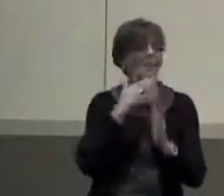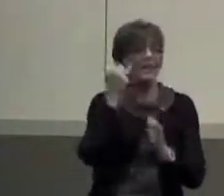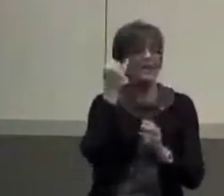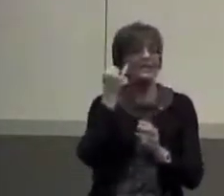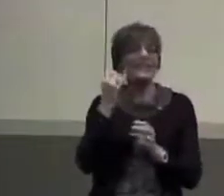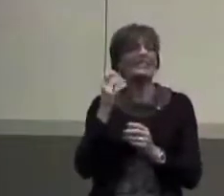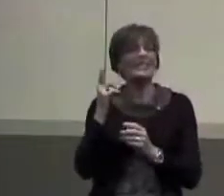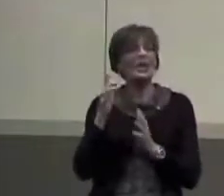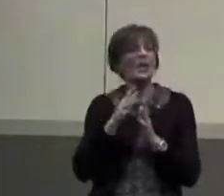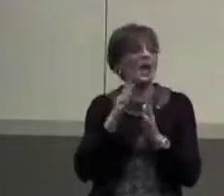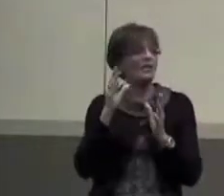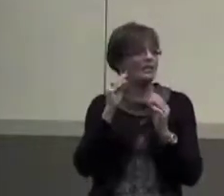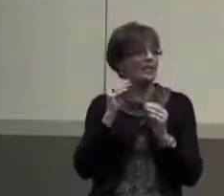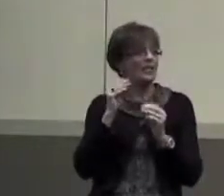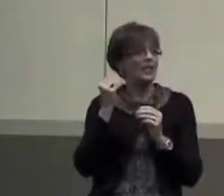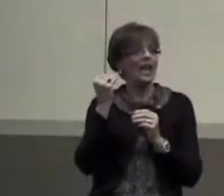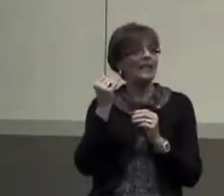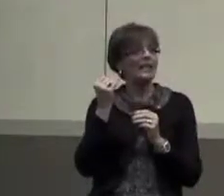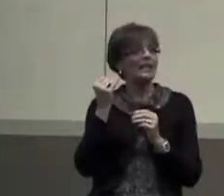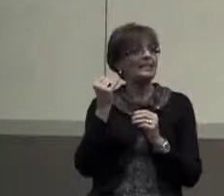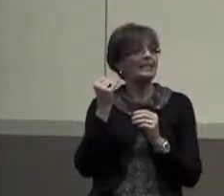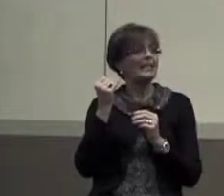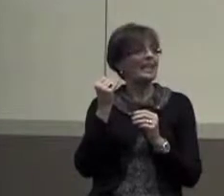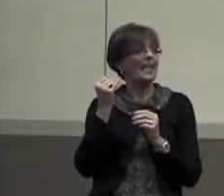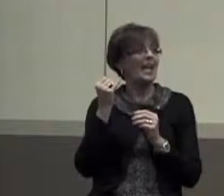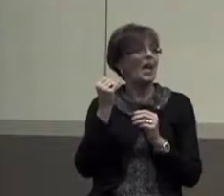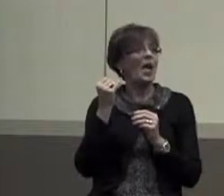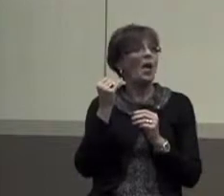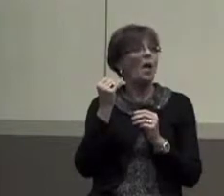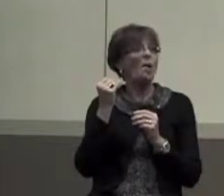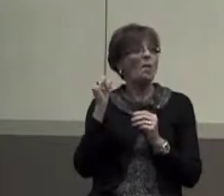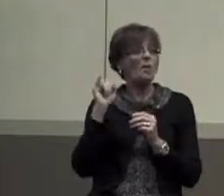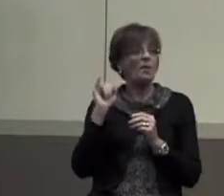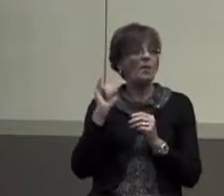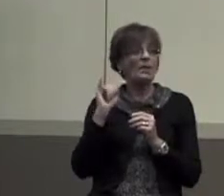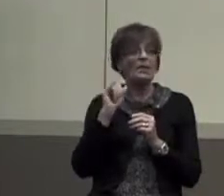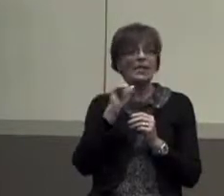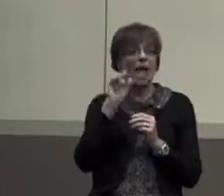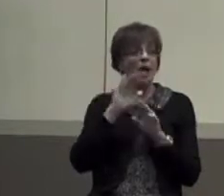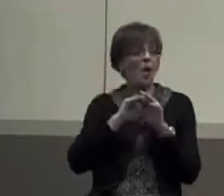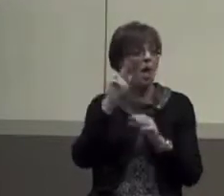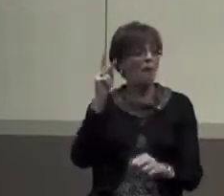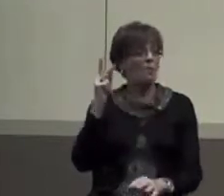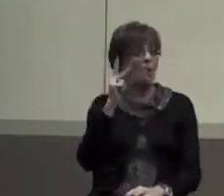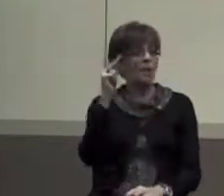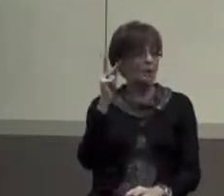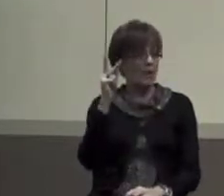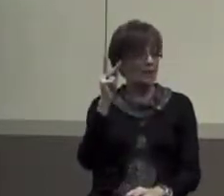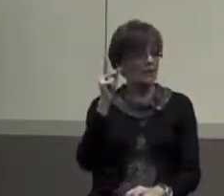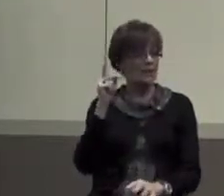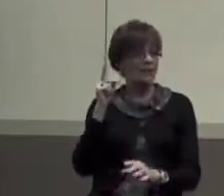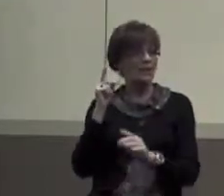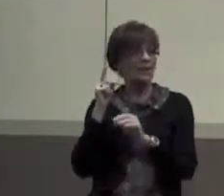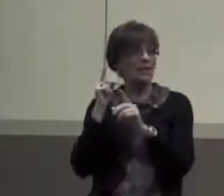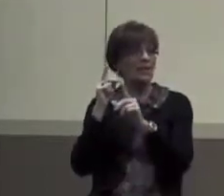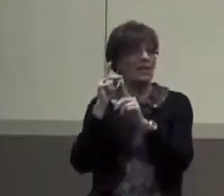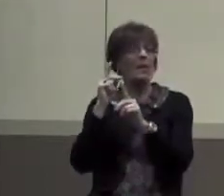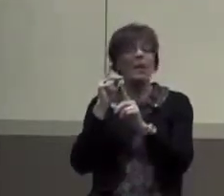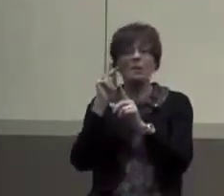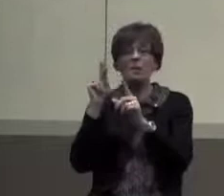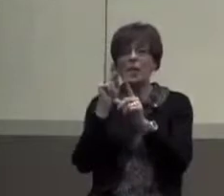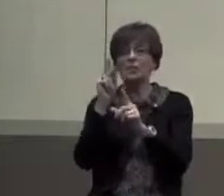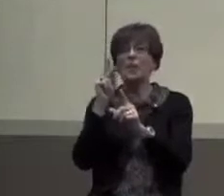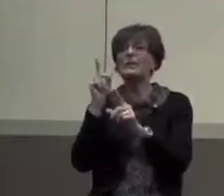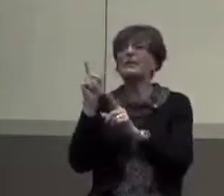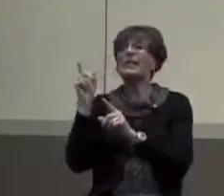teaching ideas on Pinterest and management ideas, so if you're not on Pinterest, it's a good place to find resources. If you are